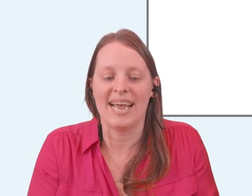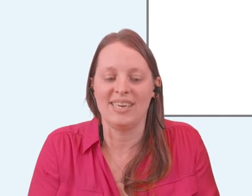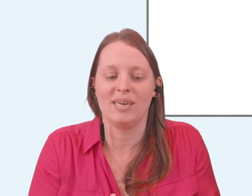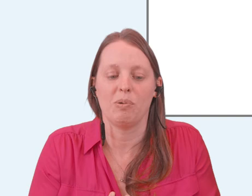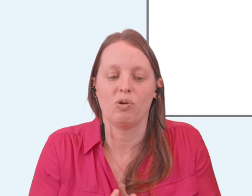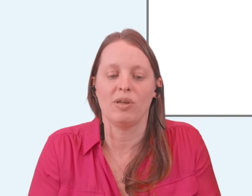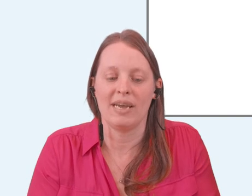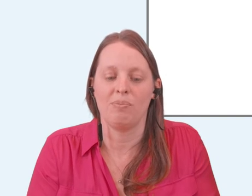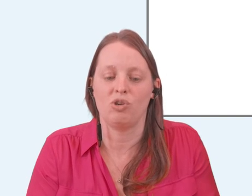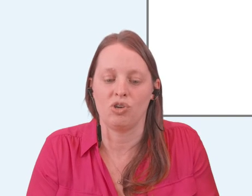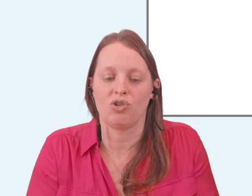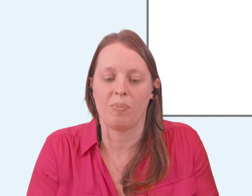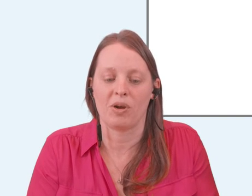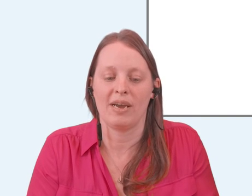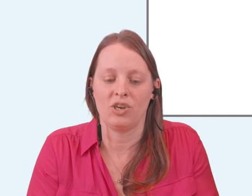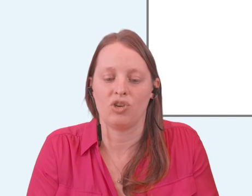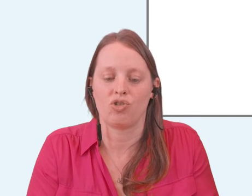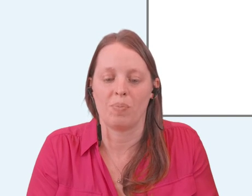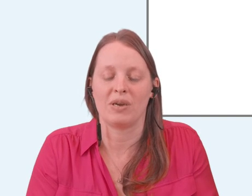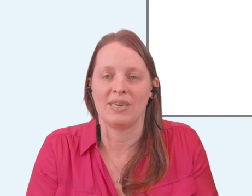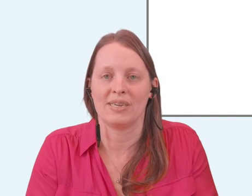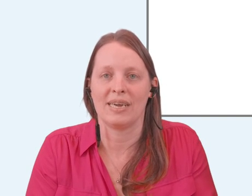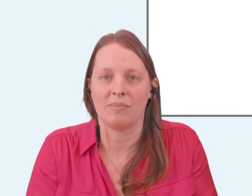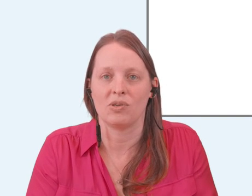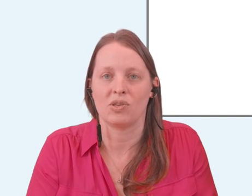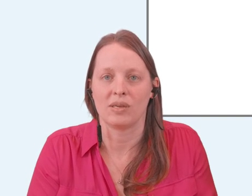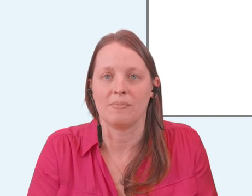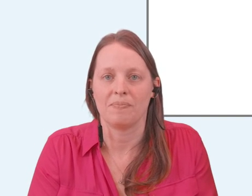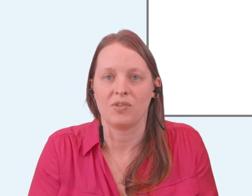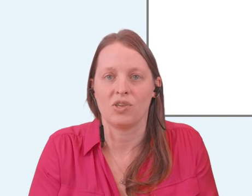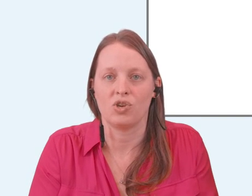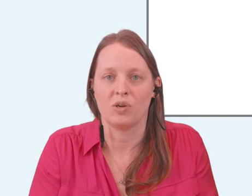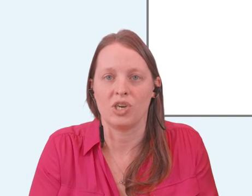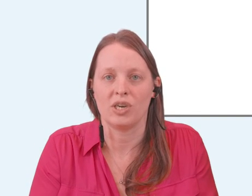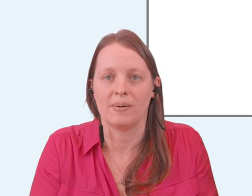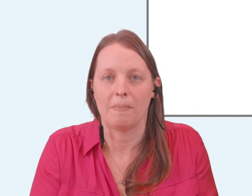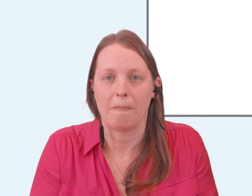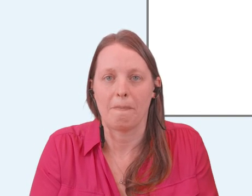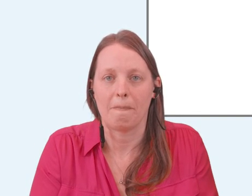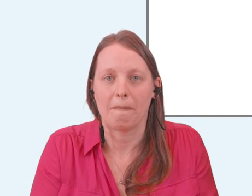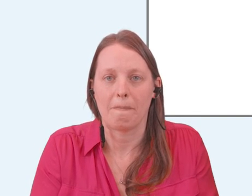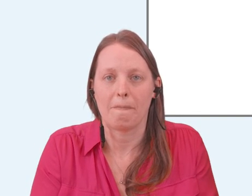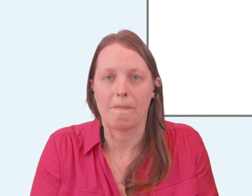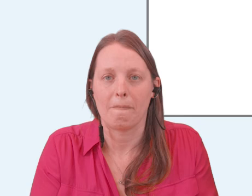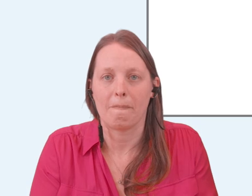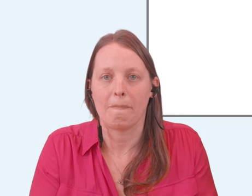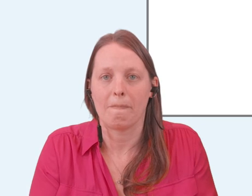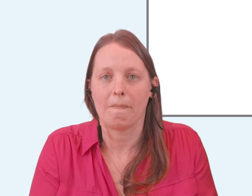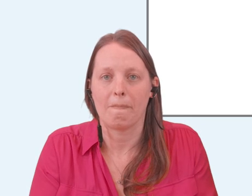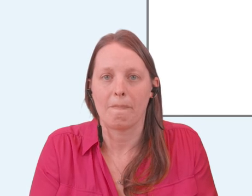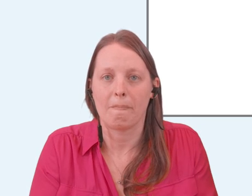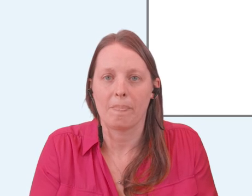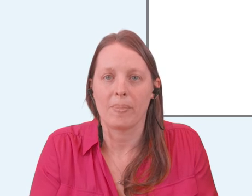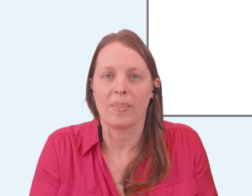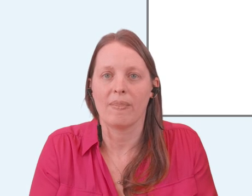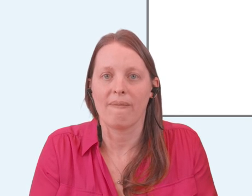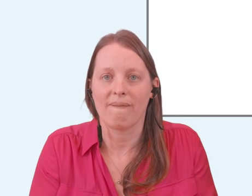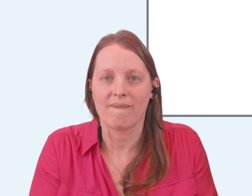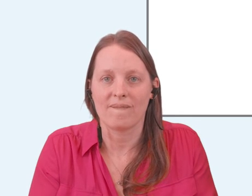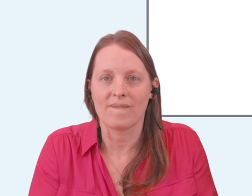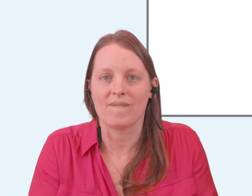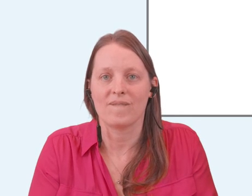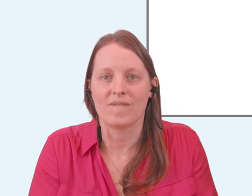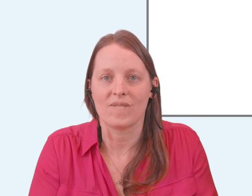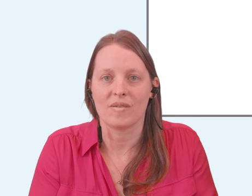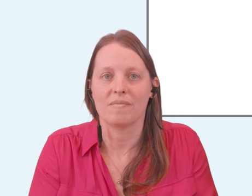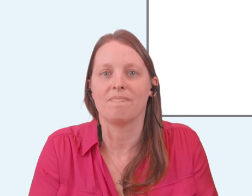an atypical apogeotropic or agiotropic nystagmus situation. Well, this is one case that